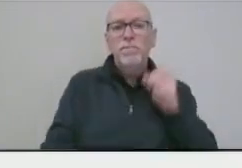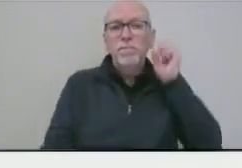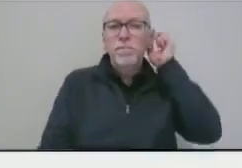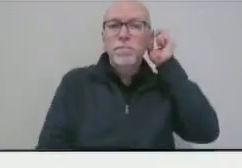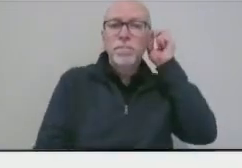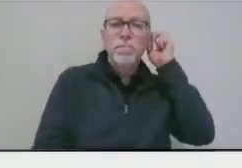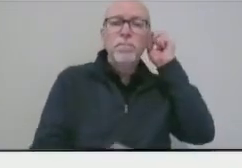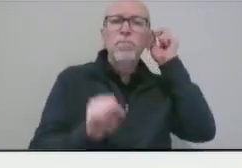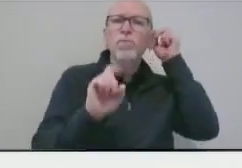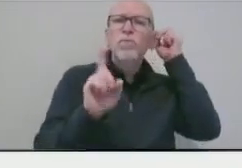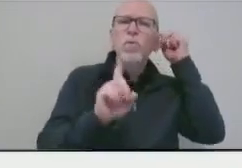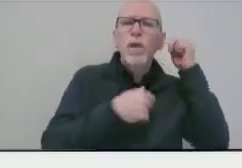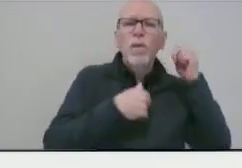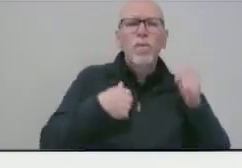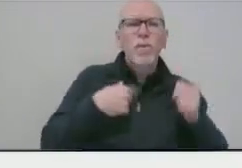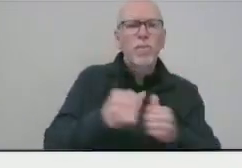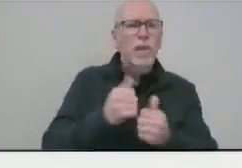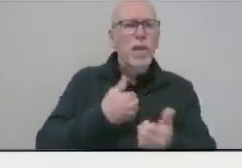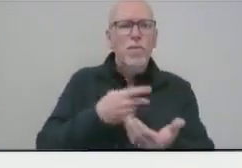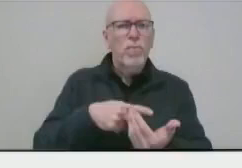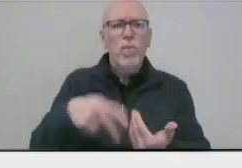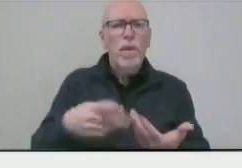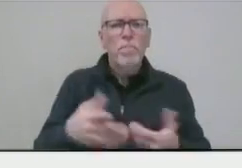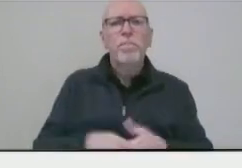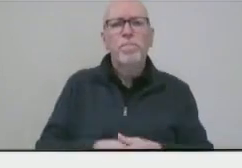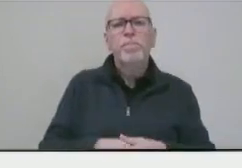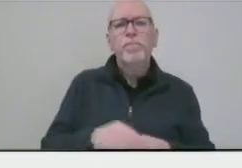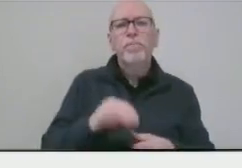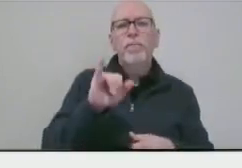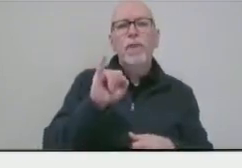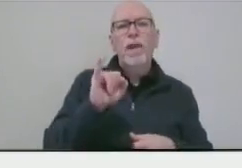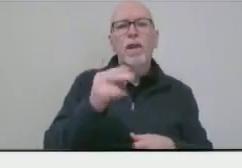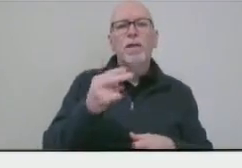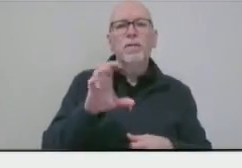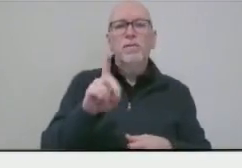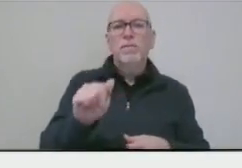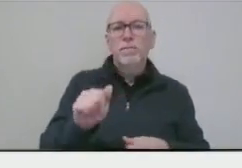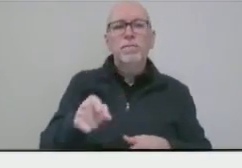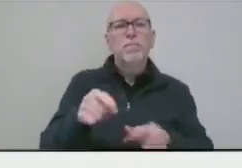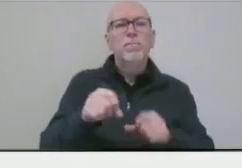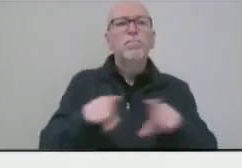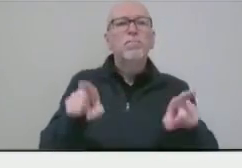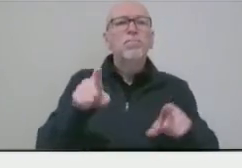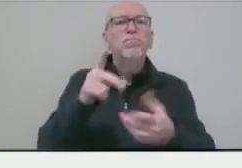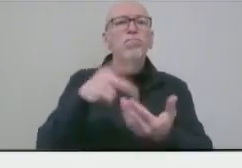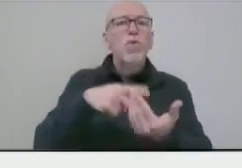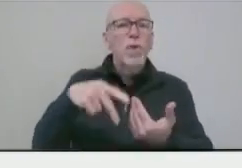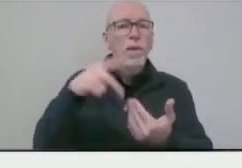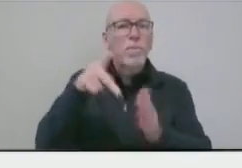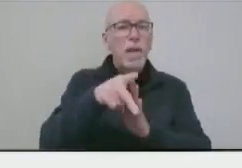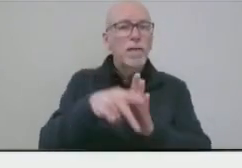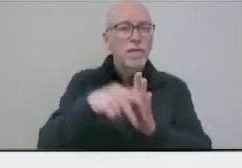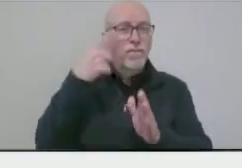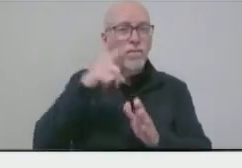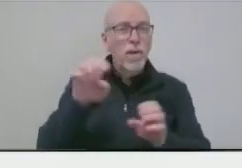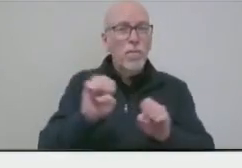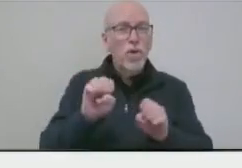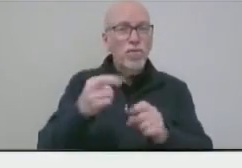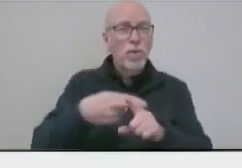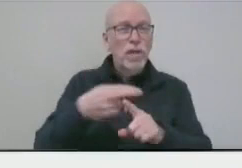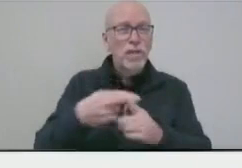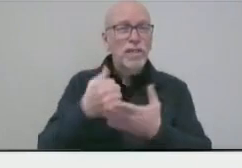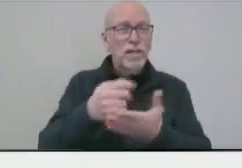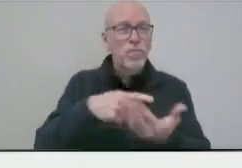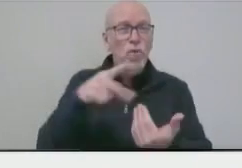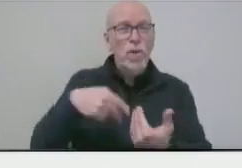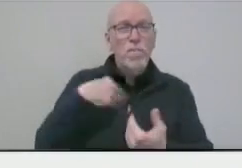$57,850. So where are we with our program? IHCDA released a draft program policy for the Indiana Emergency Rental Assistance Program on